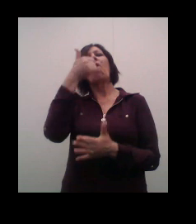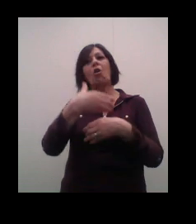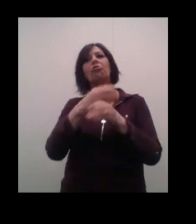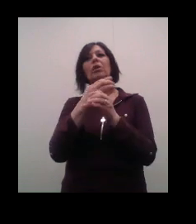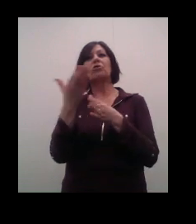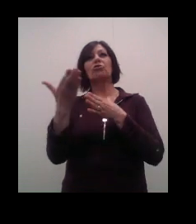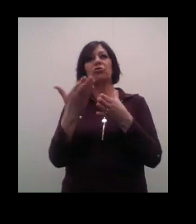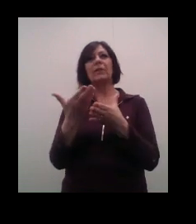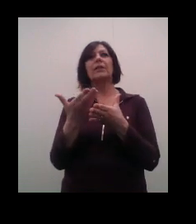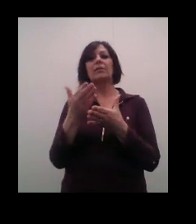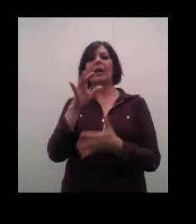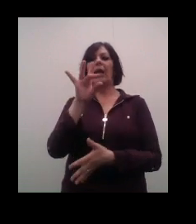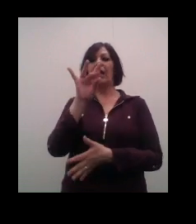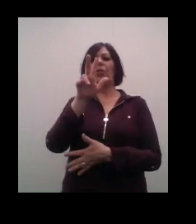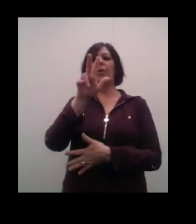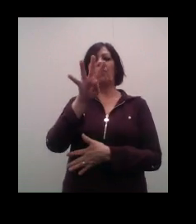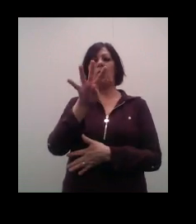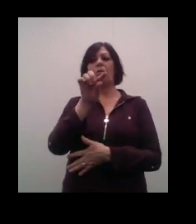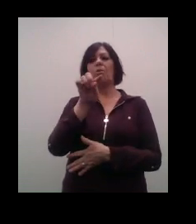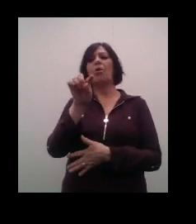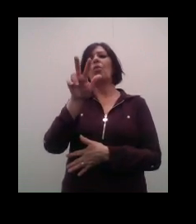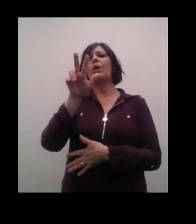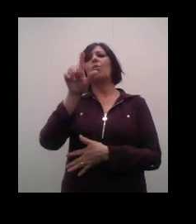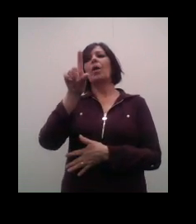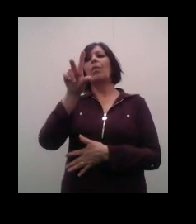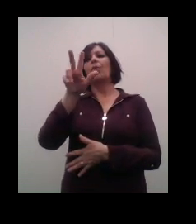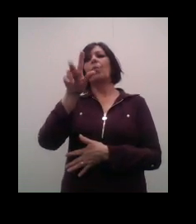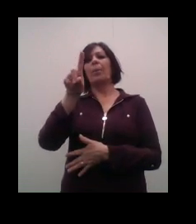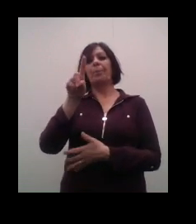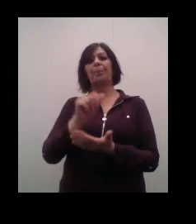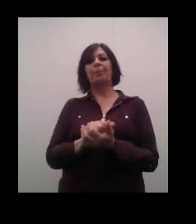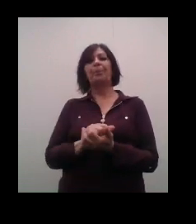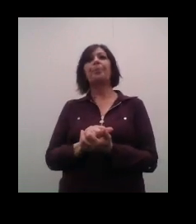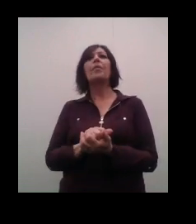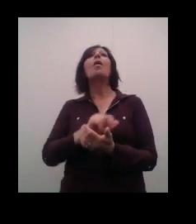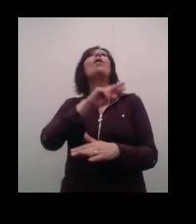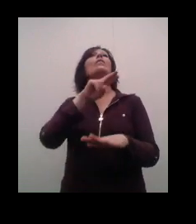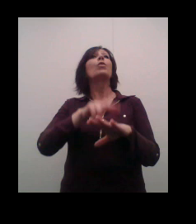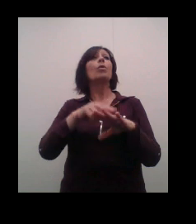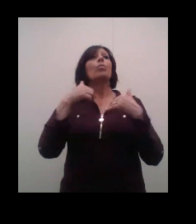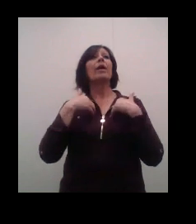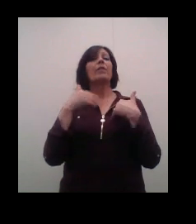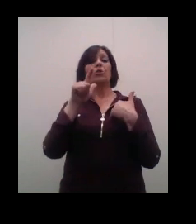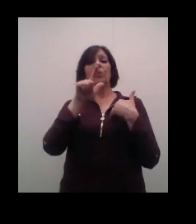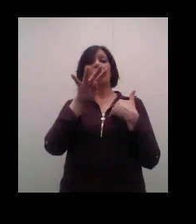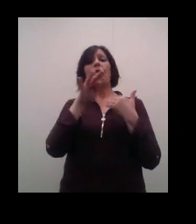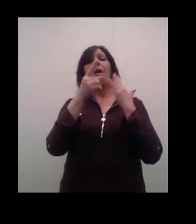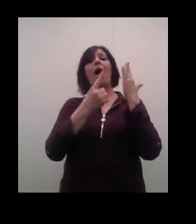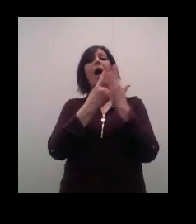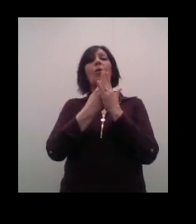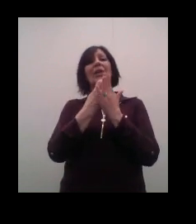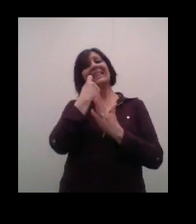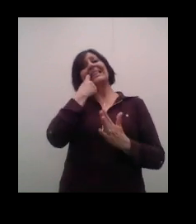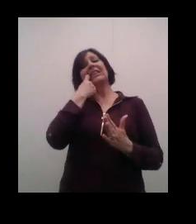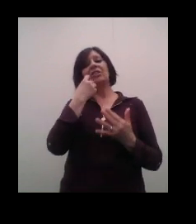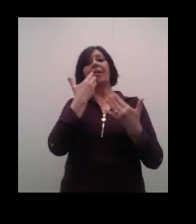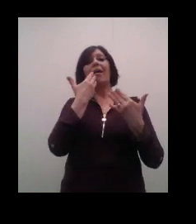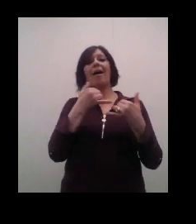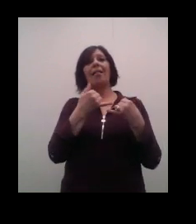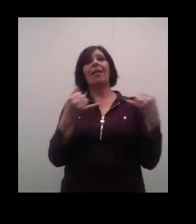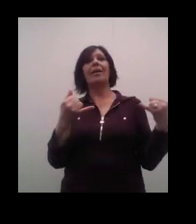Crisis Service Hotline at 834-3131. And then, of course, we have the 24-hour addiction hotline at